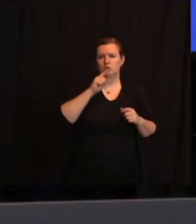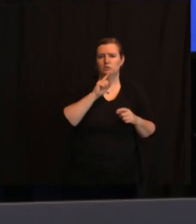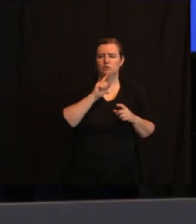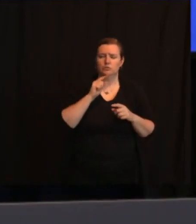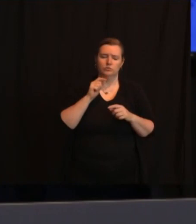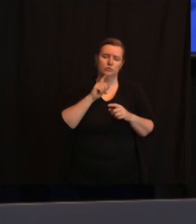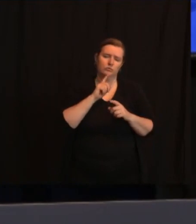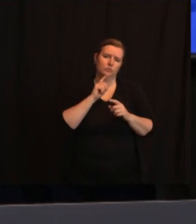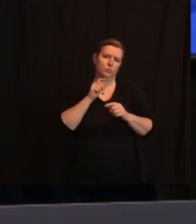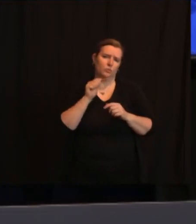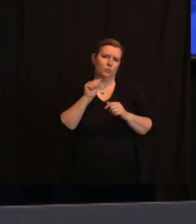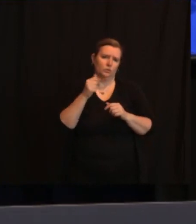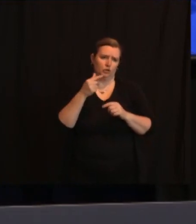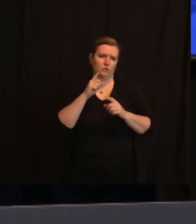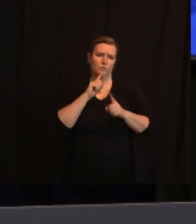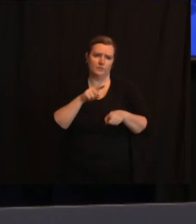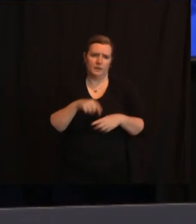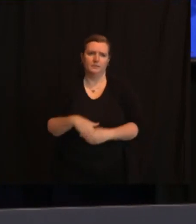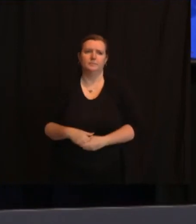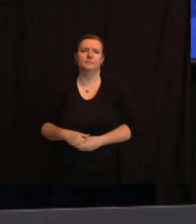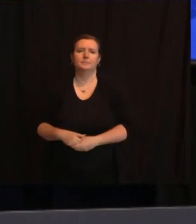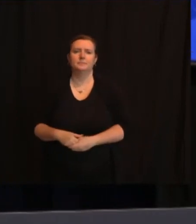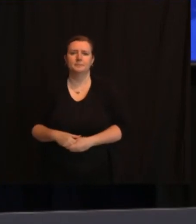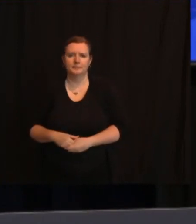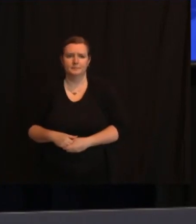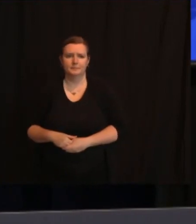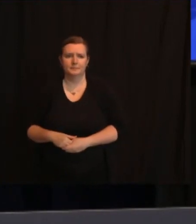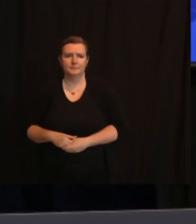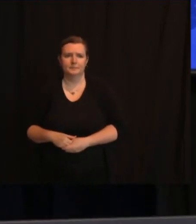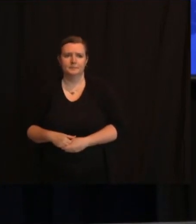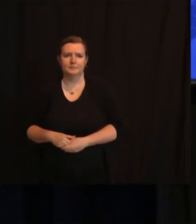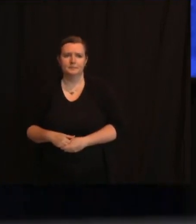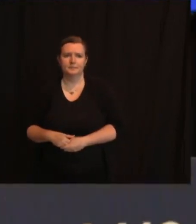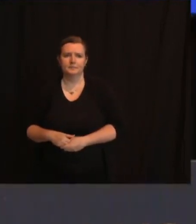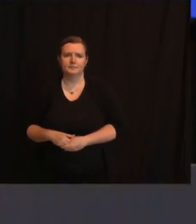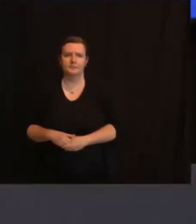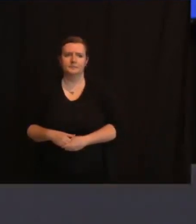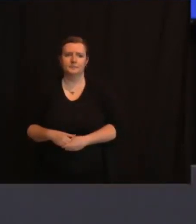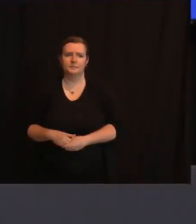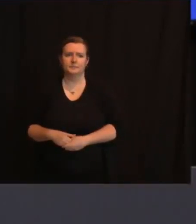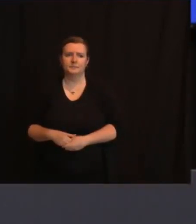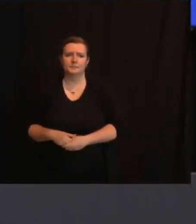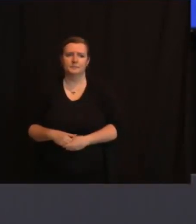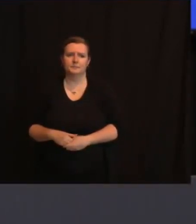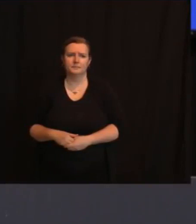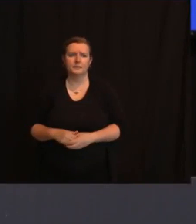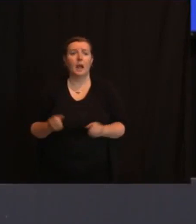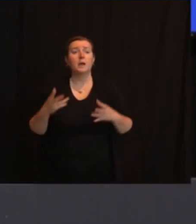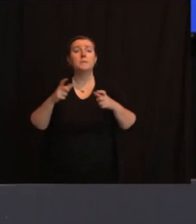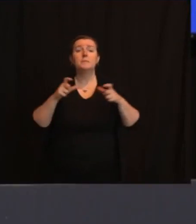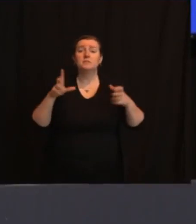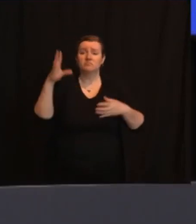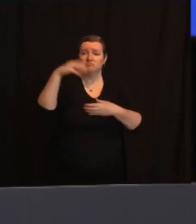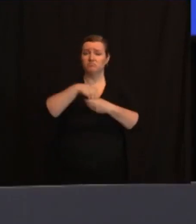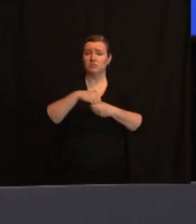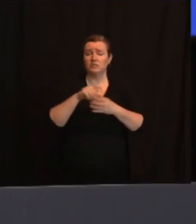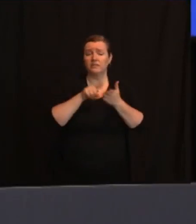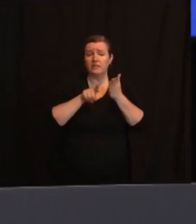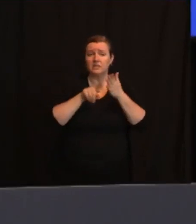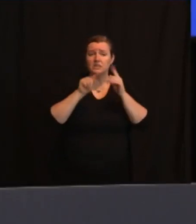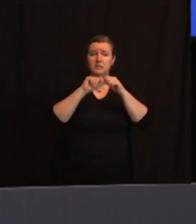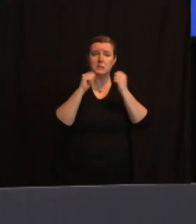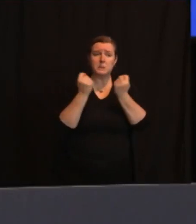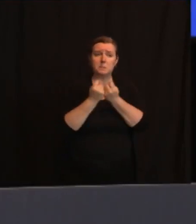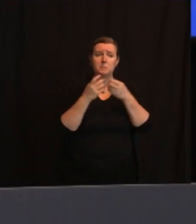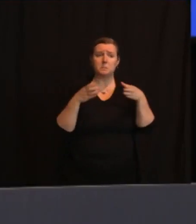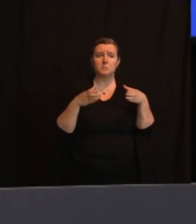On the first question on the size of the team, what I can tell you is that we'll put as many people on the team as necessary, but we've drawn from